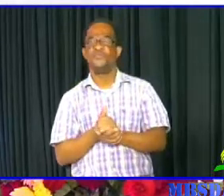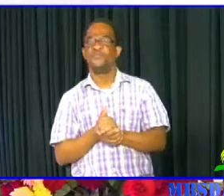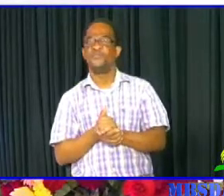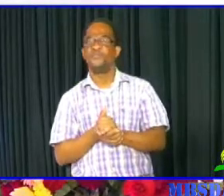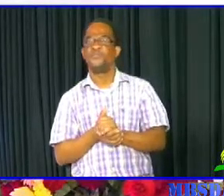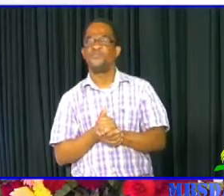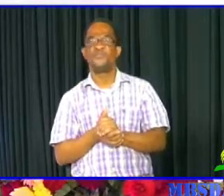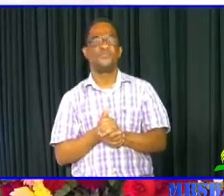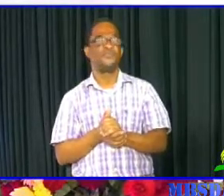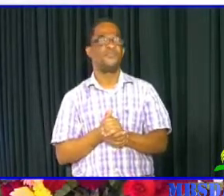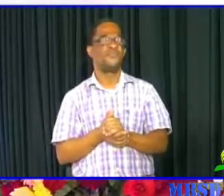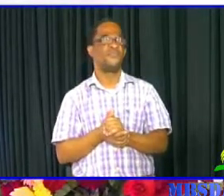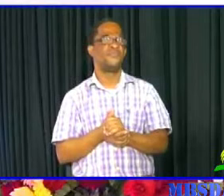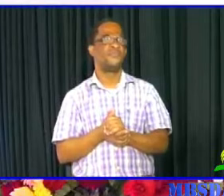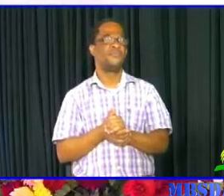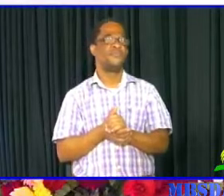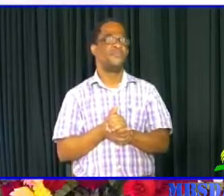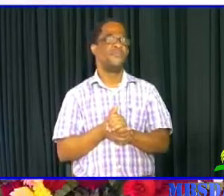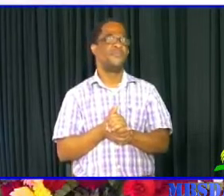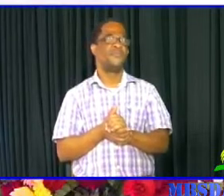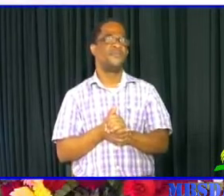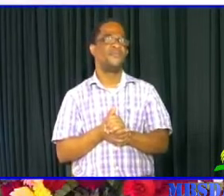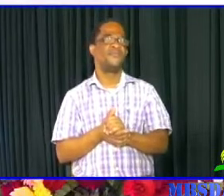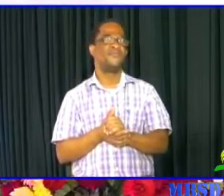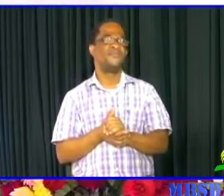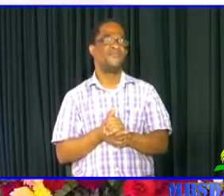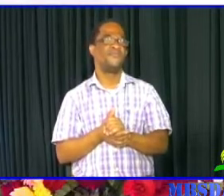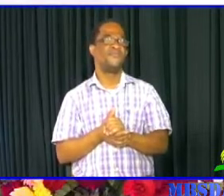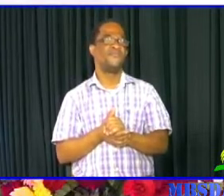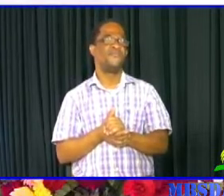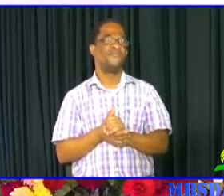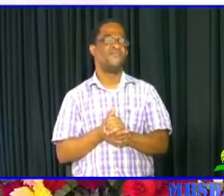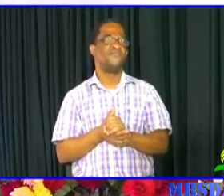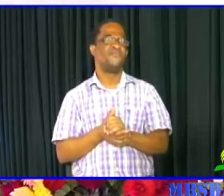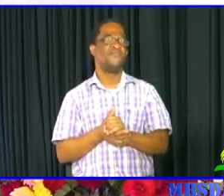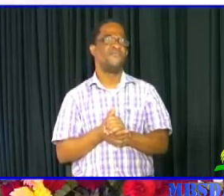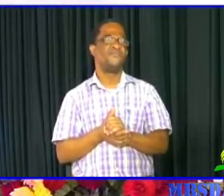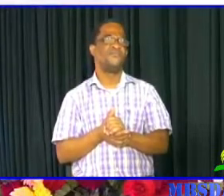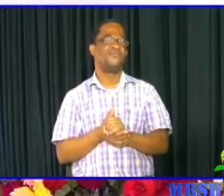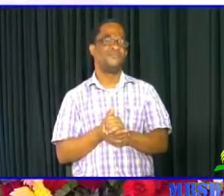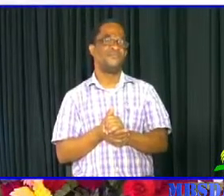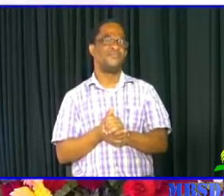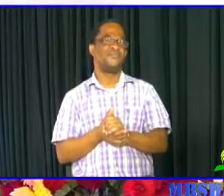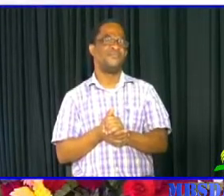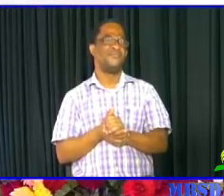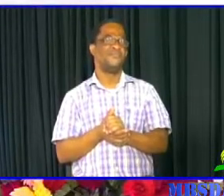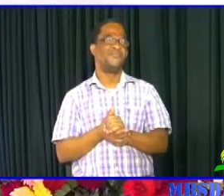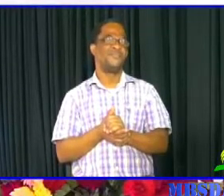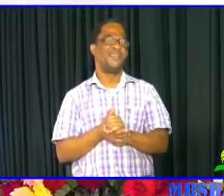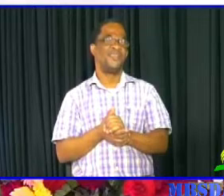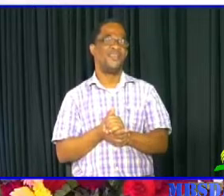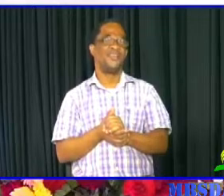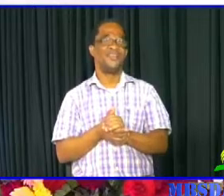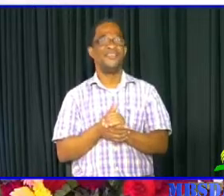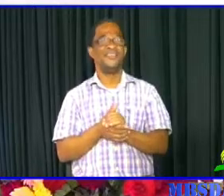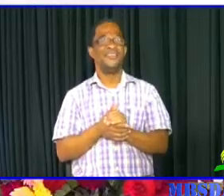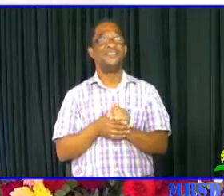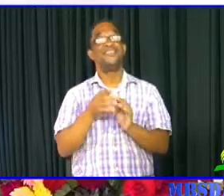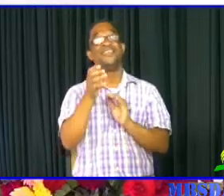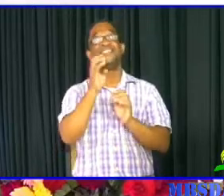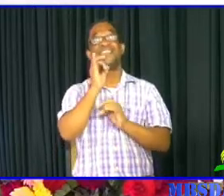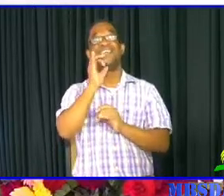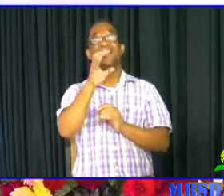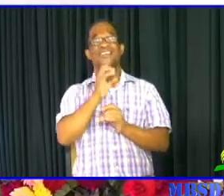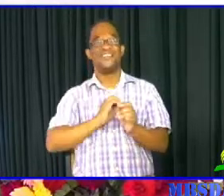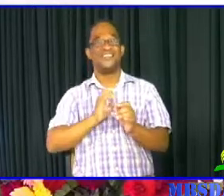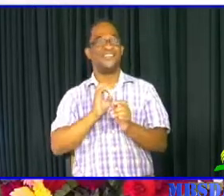No, I am advised that it's not Elder Philip Castell. It's Pastor Joseph. It is Elder Philip Castell who will be